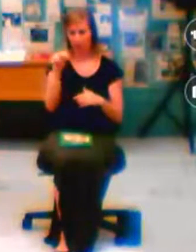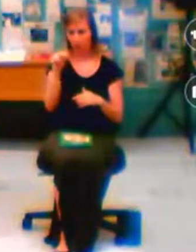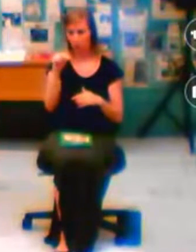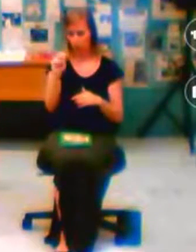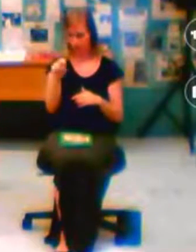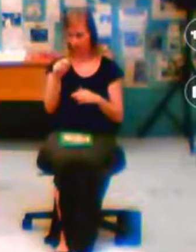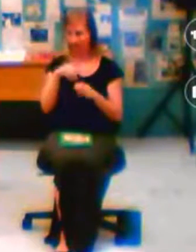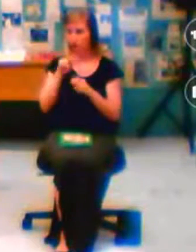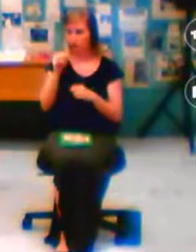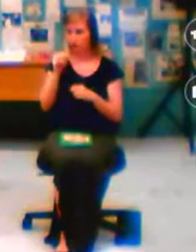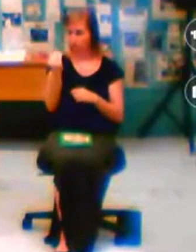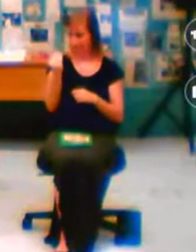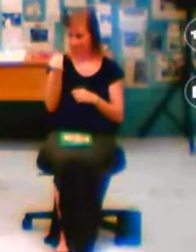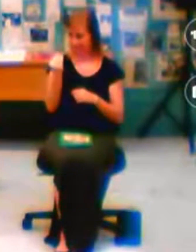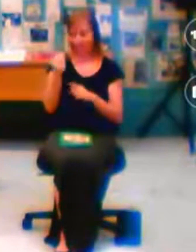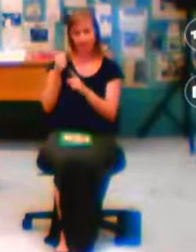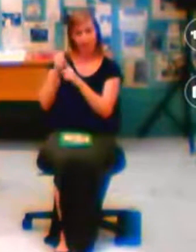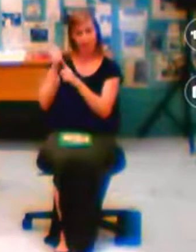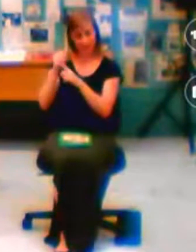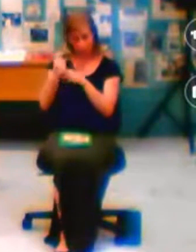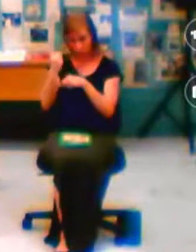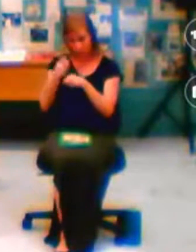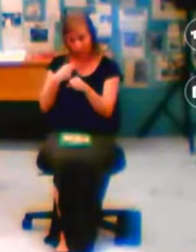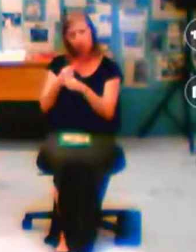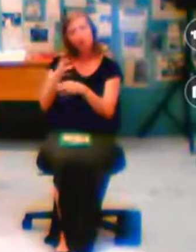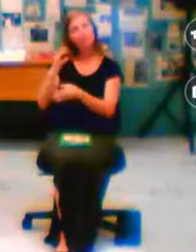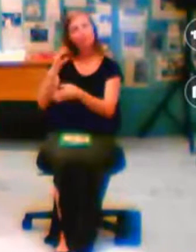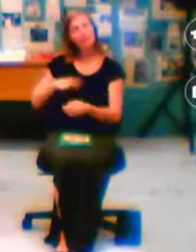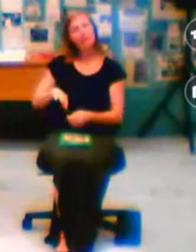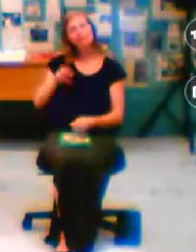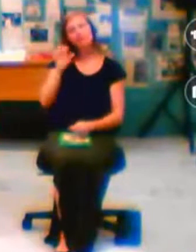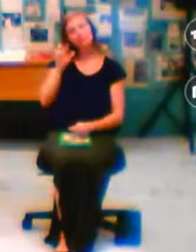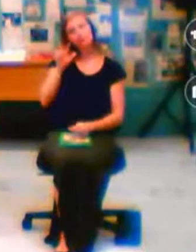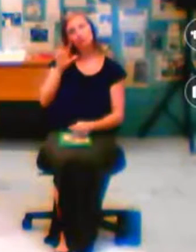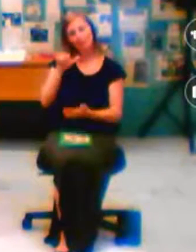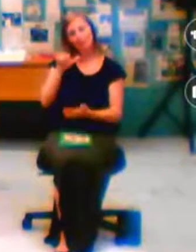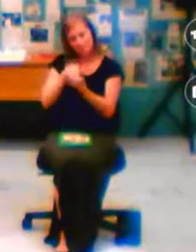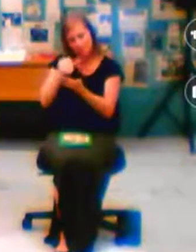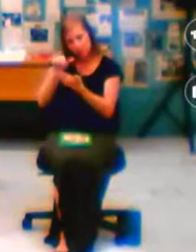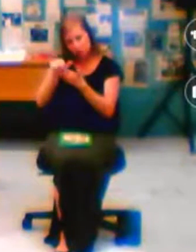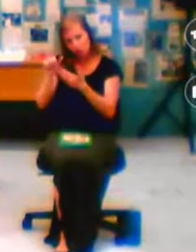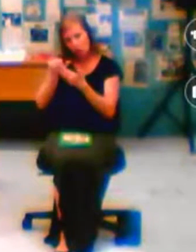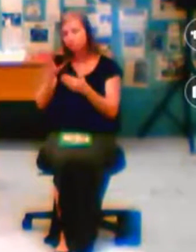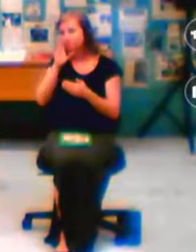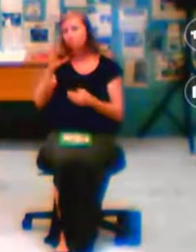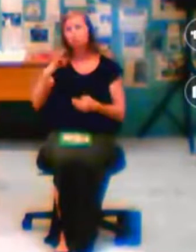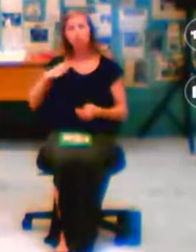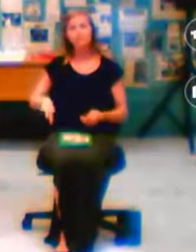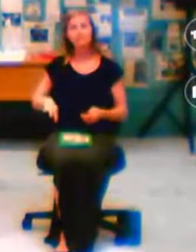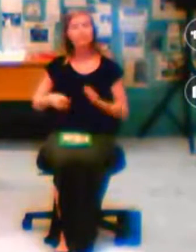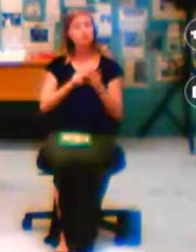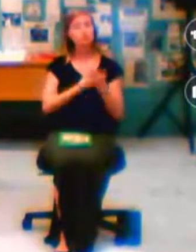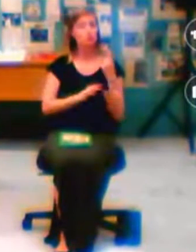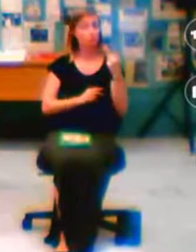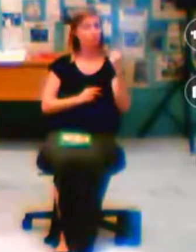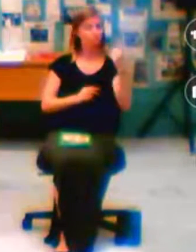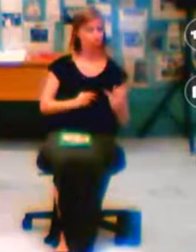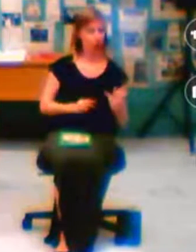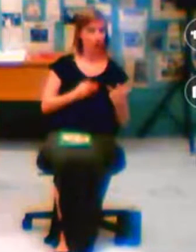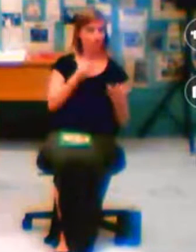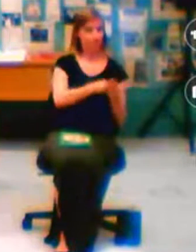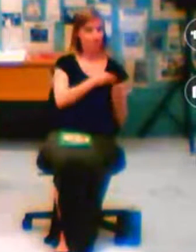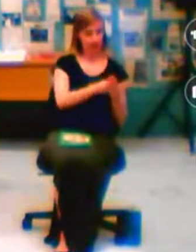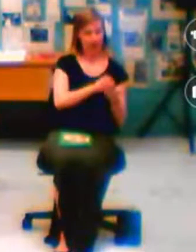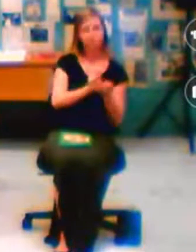paying them so much that they have a 22% operating margin. And actually, it was Health One in 2014 in the